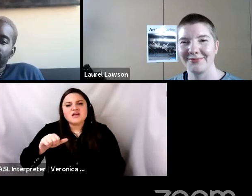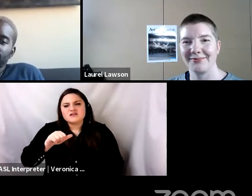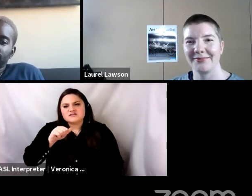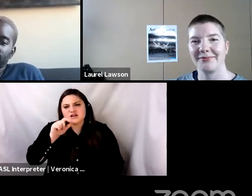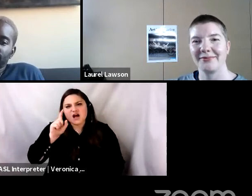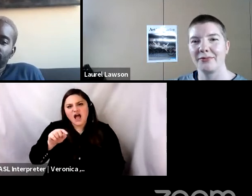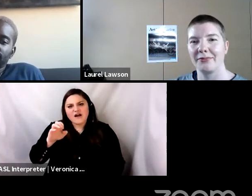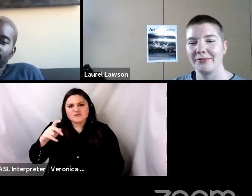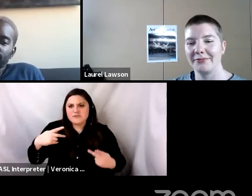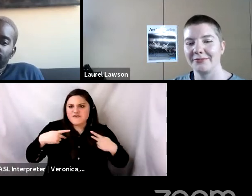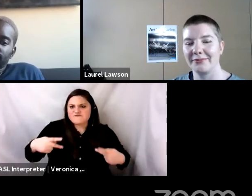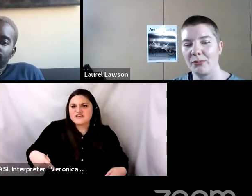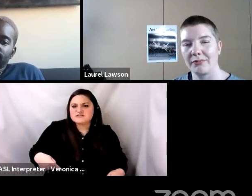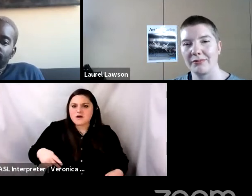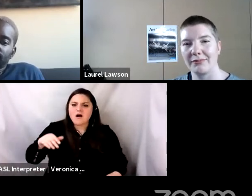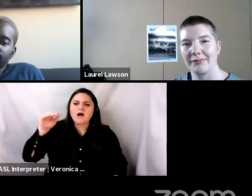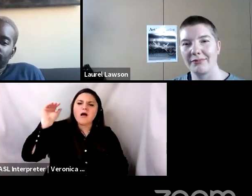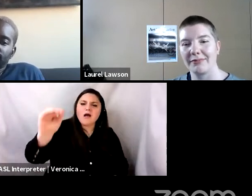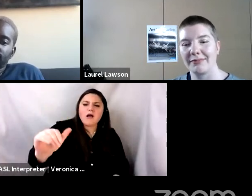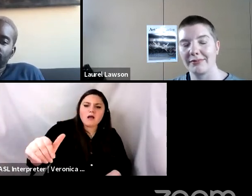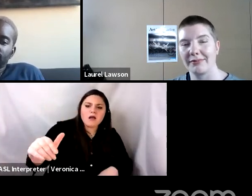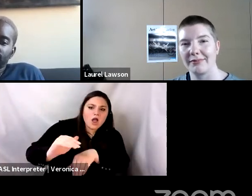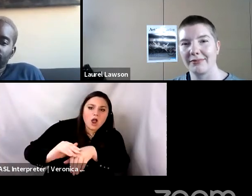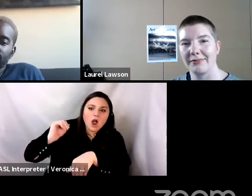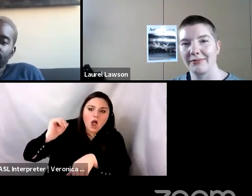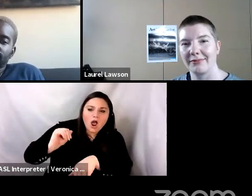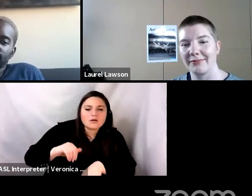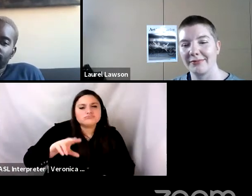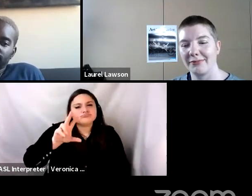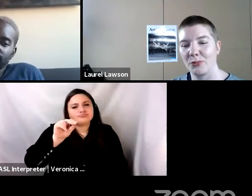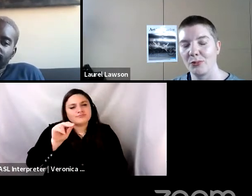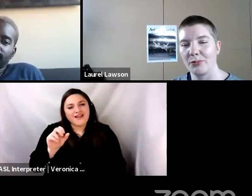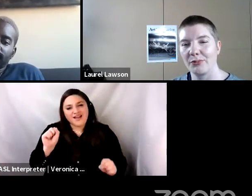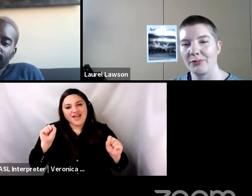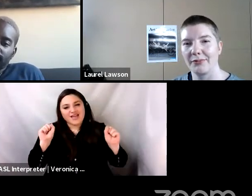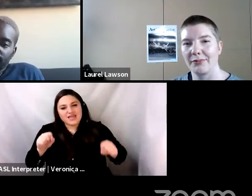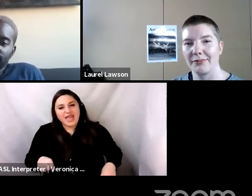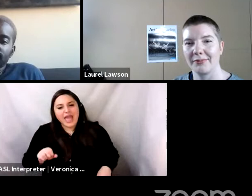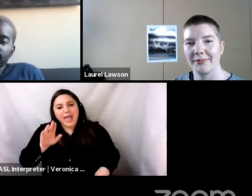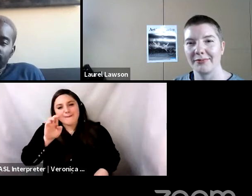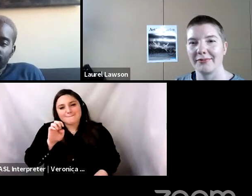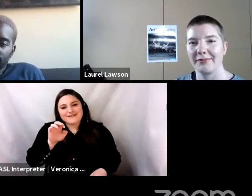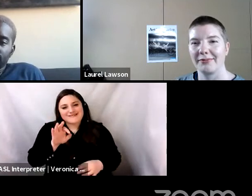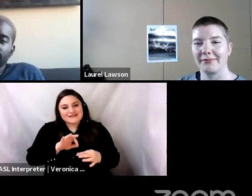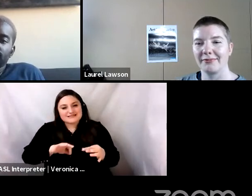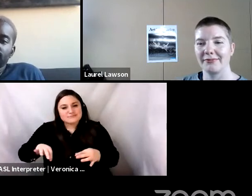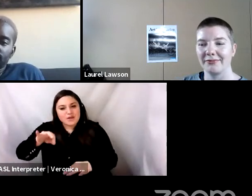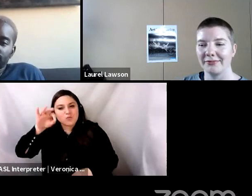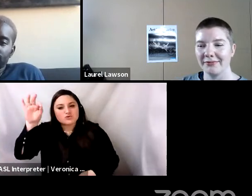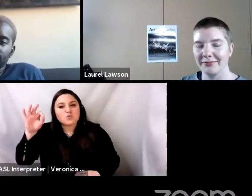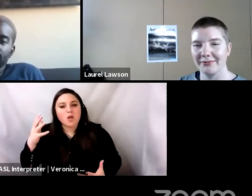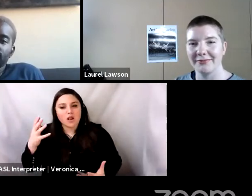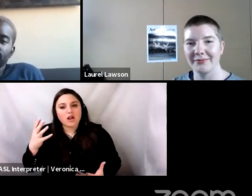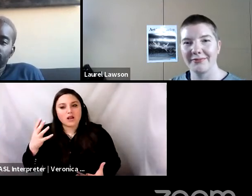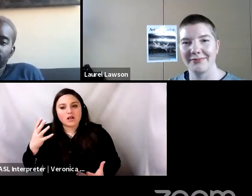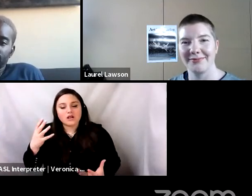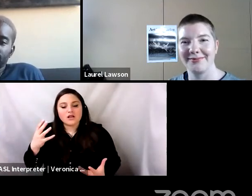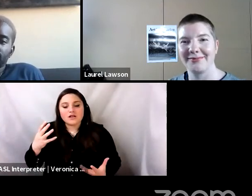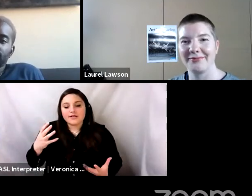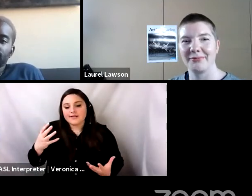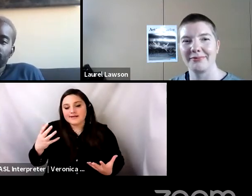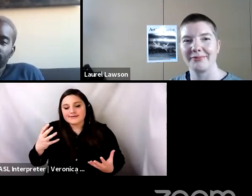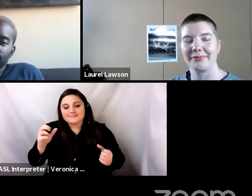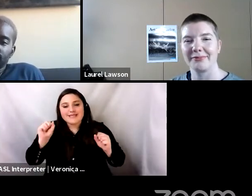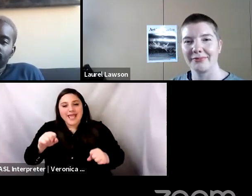a spiritual, like in all the sense of what connection is and what it is to bring someone. So I would say like